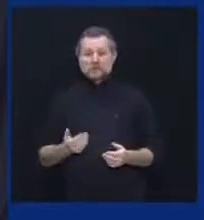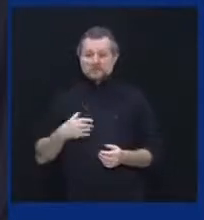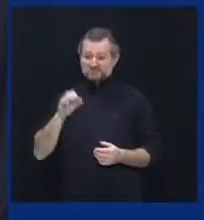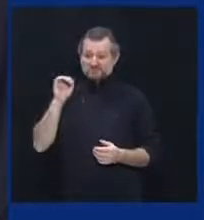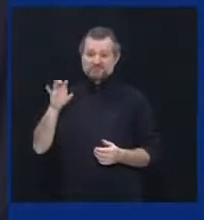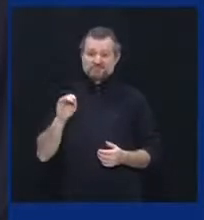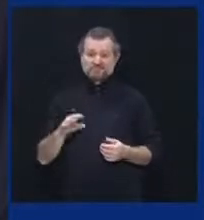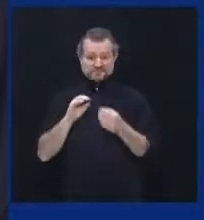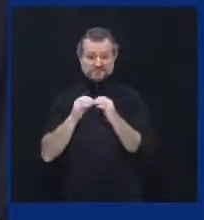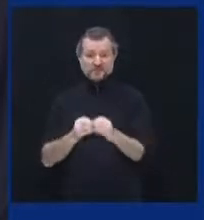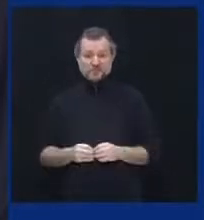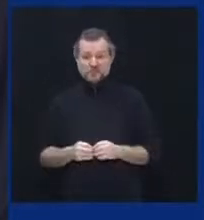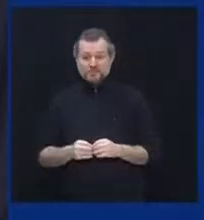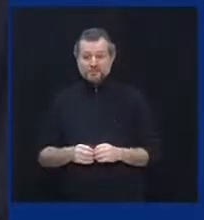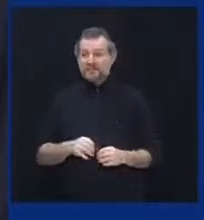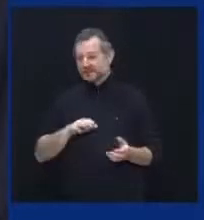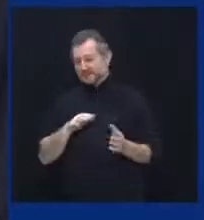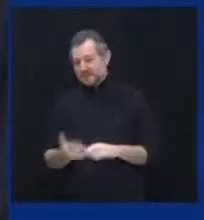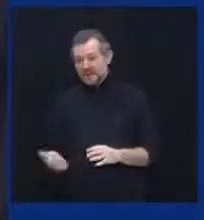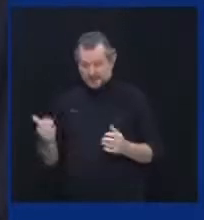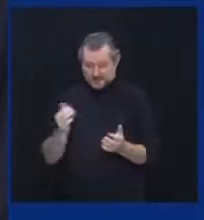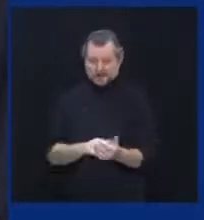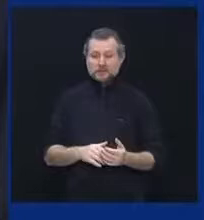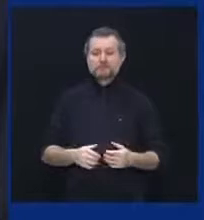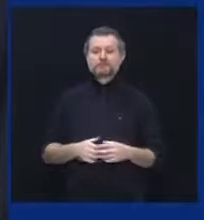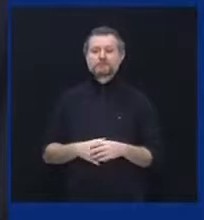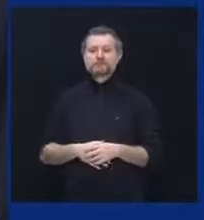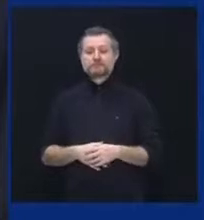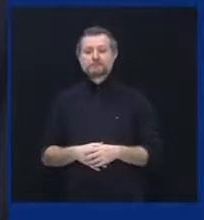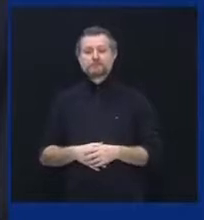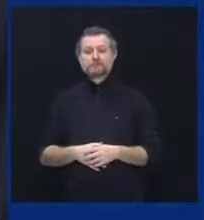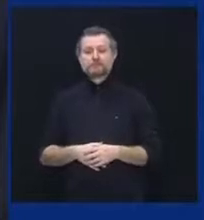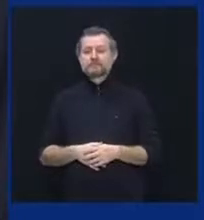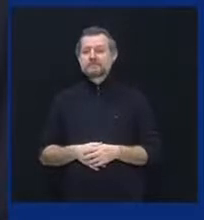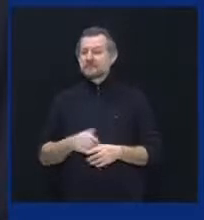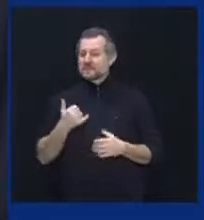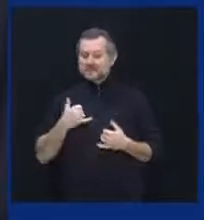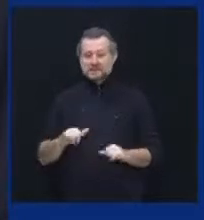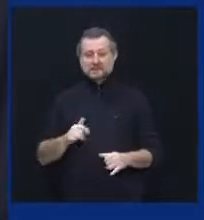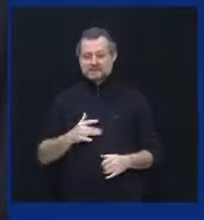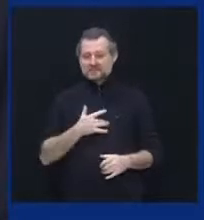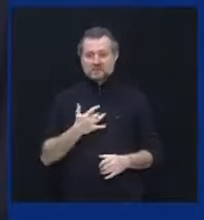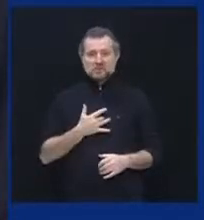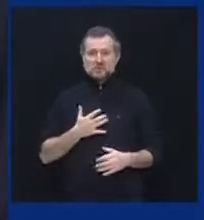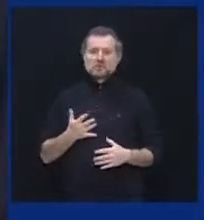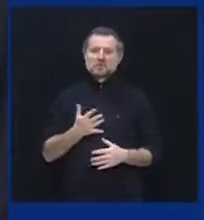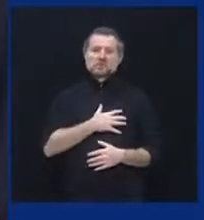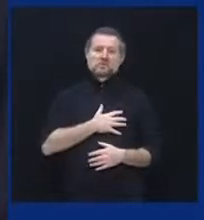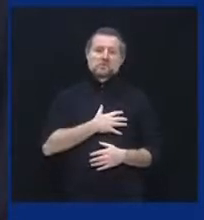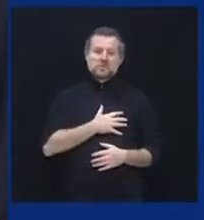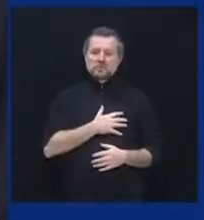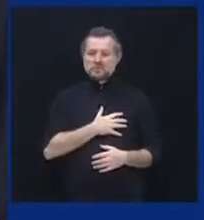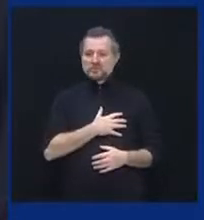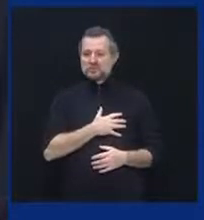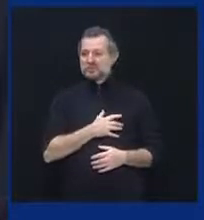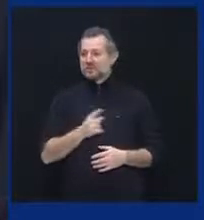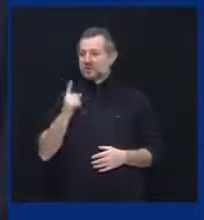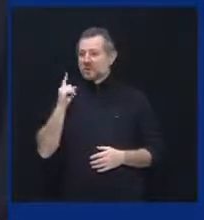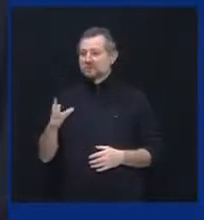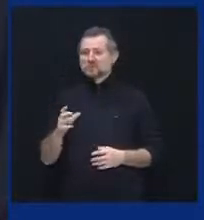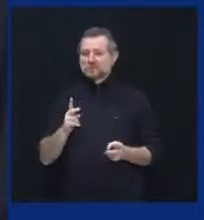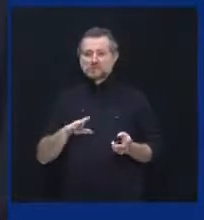number on that screen and think about the 100 people who